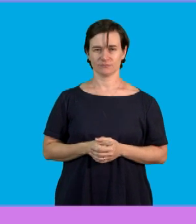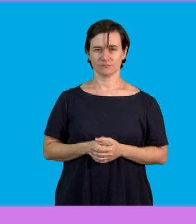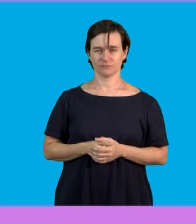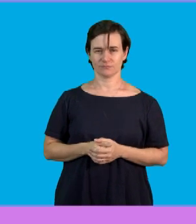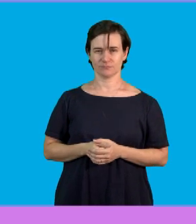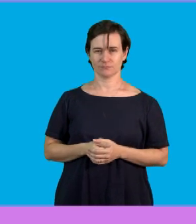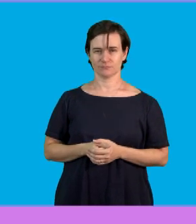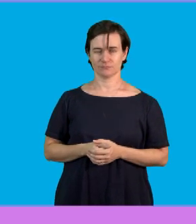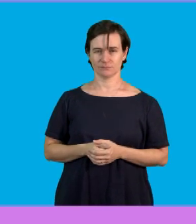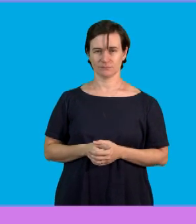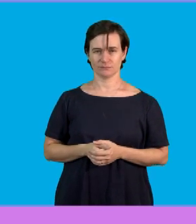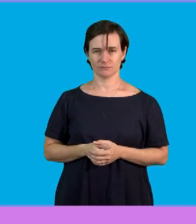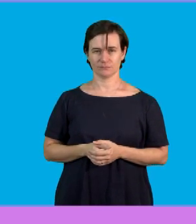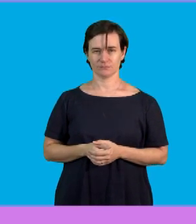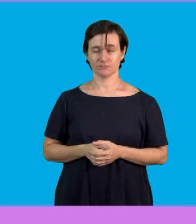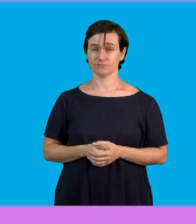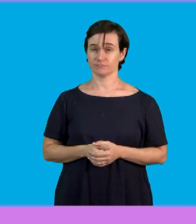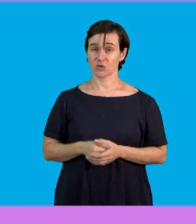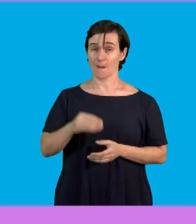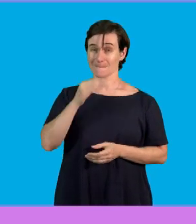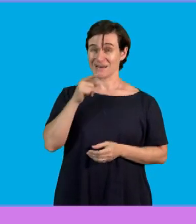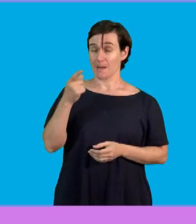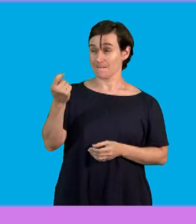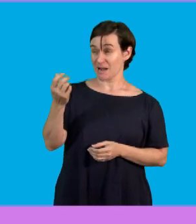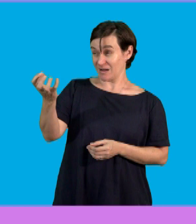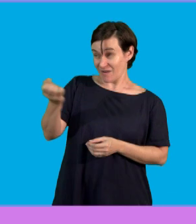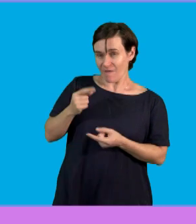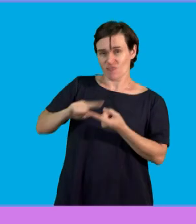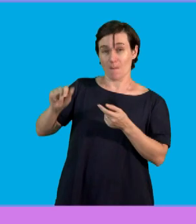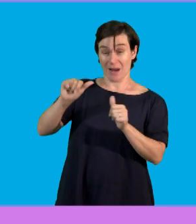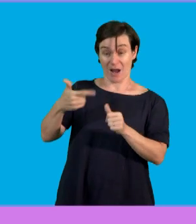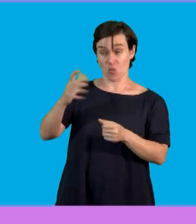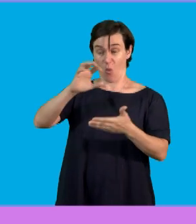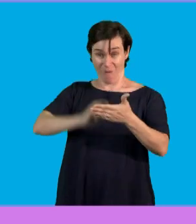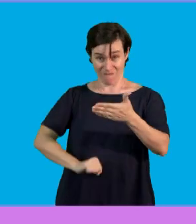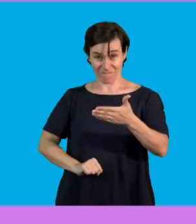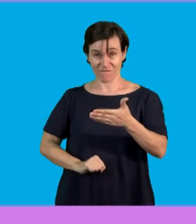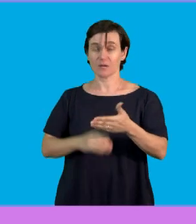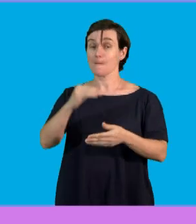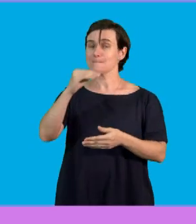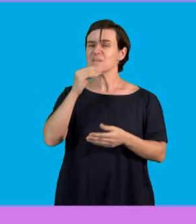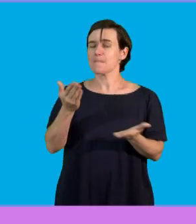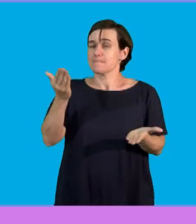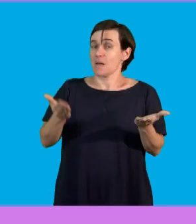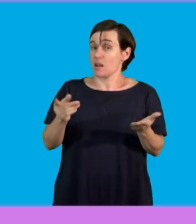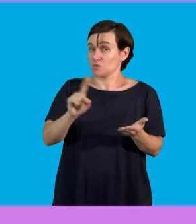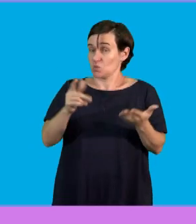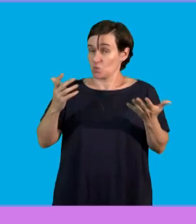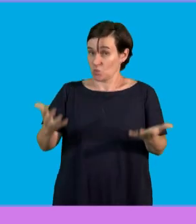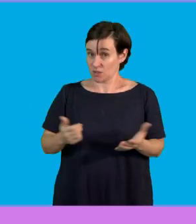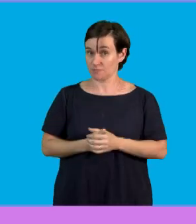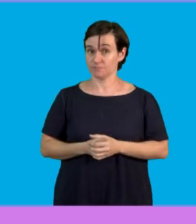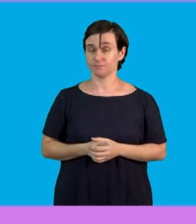1,250. So having that amount been taken out of this bank balance, the balance would